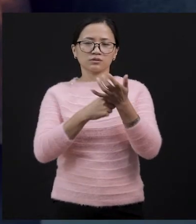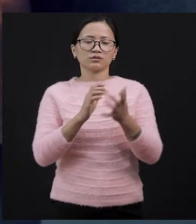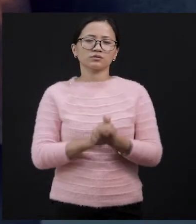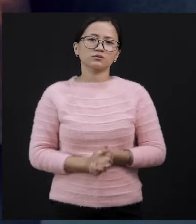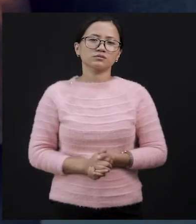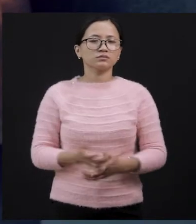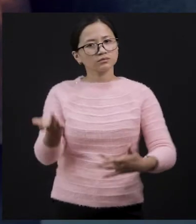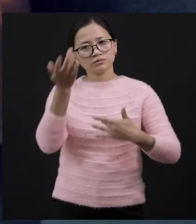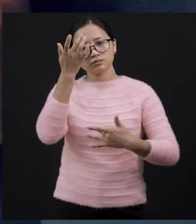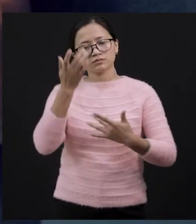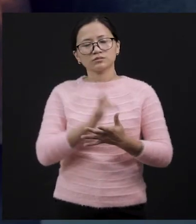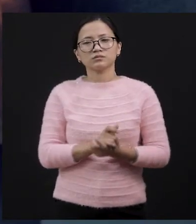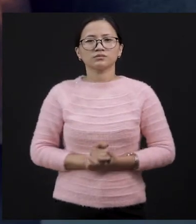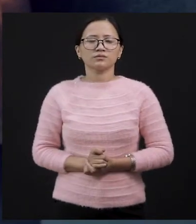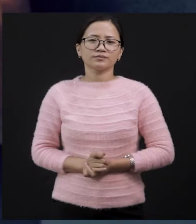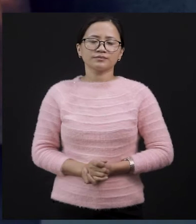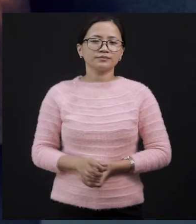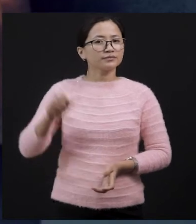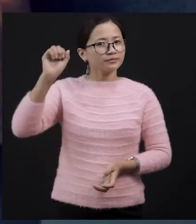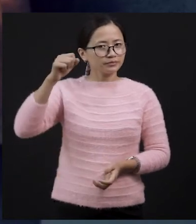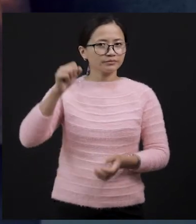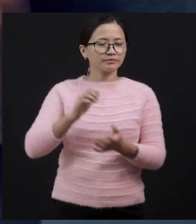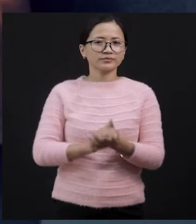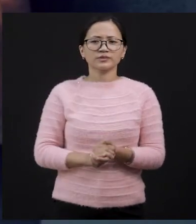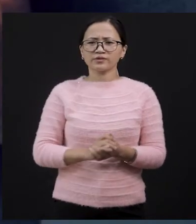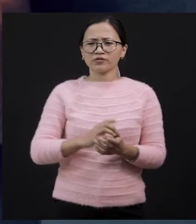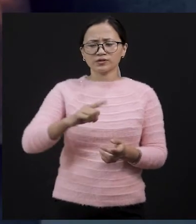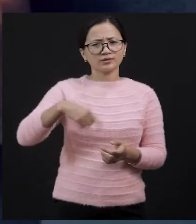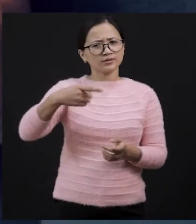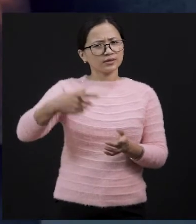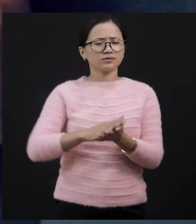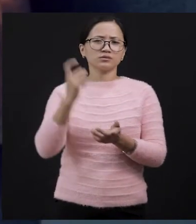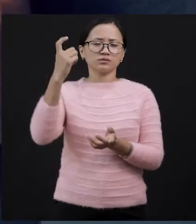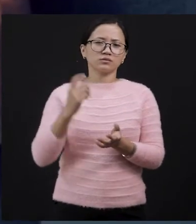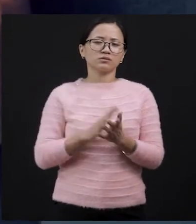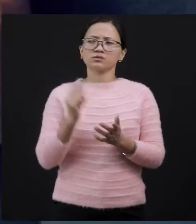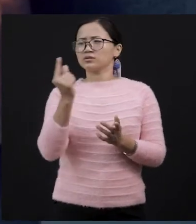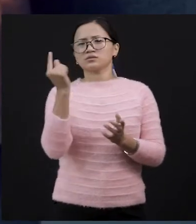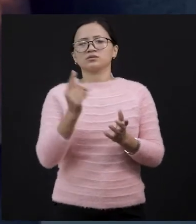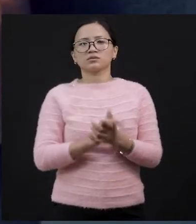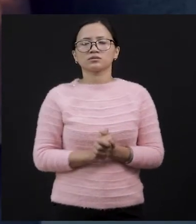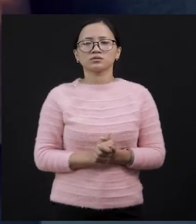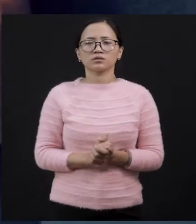Okay, students? So yes, for our daily needs, for our uses,